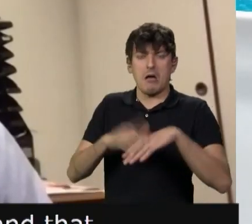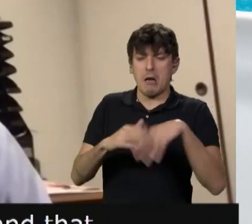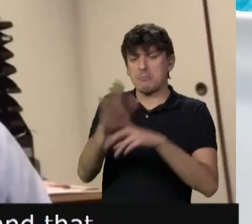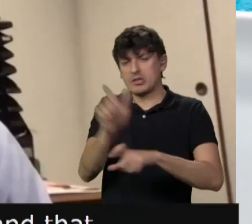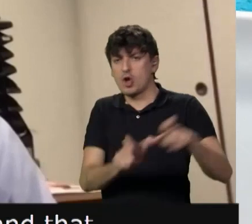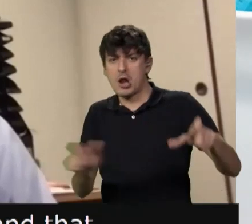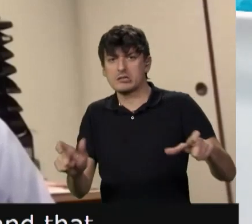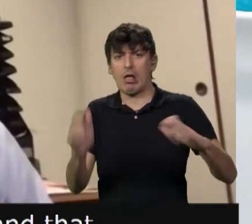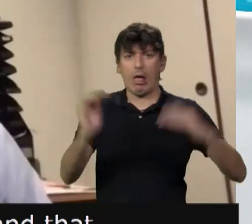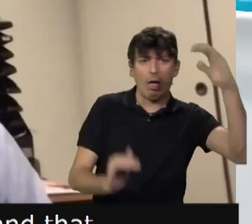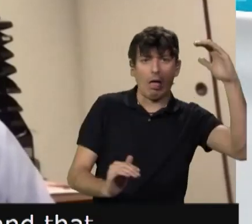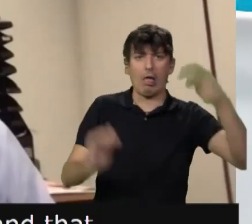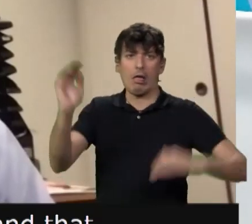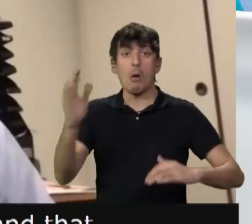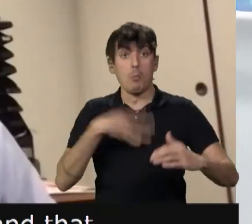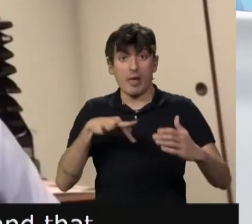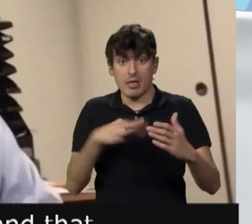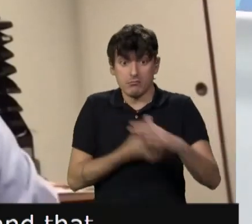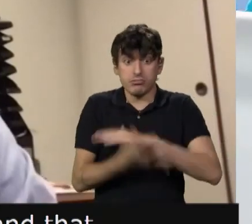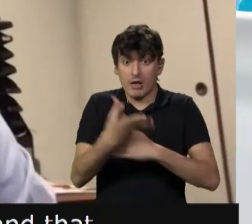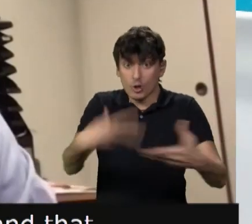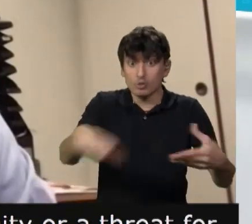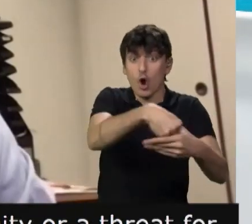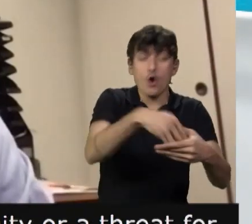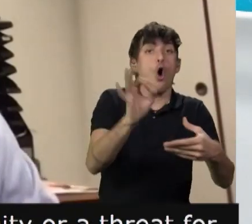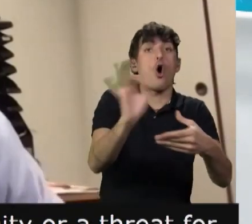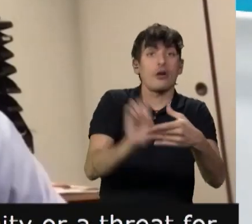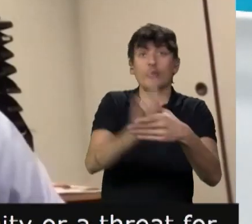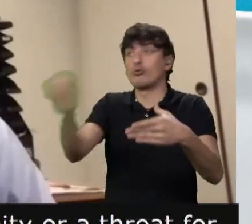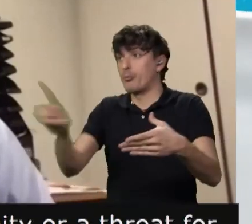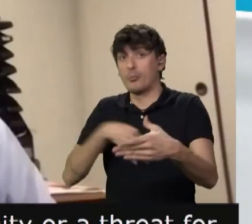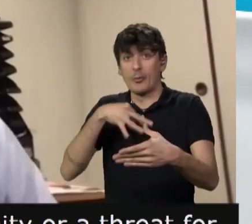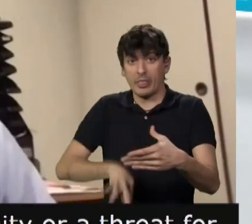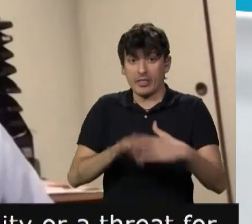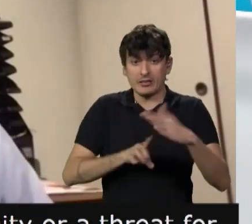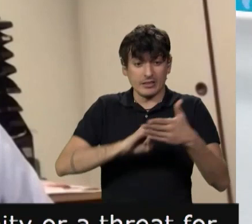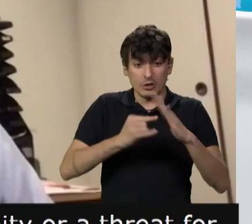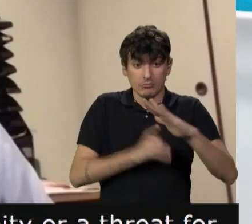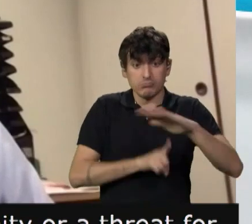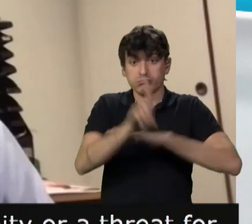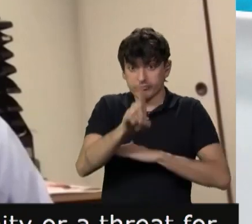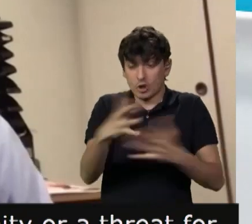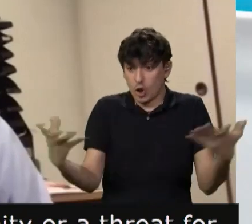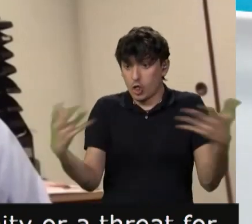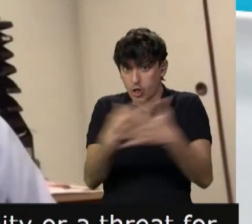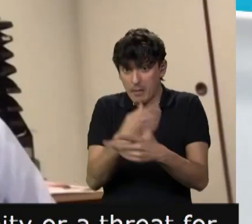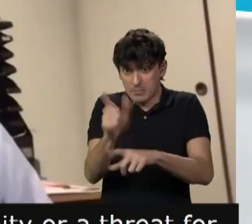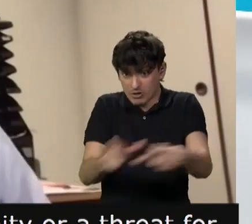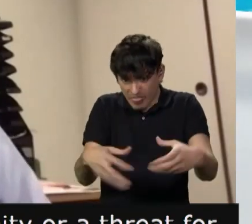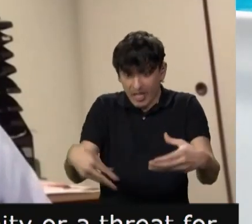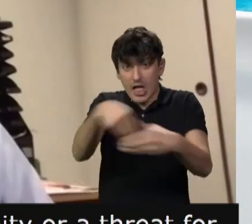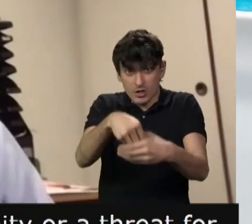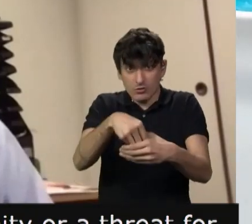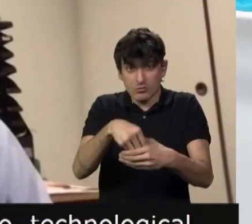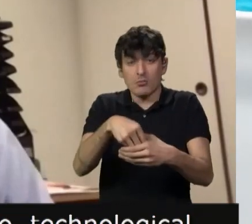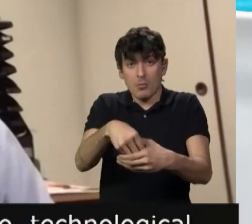a threat for people. It could create inclusion or exclusion. So technological development that leaves no one behind